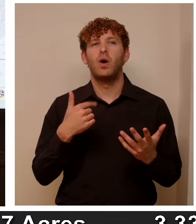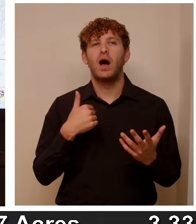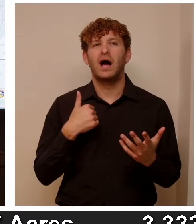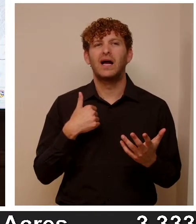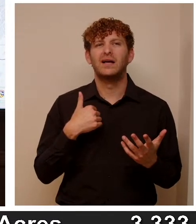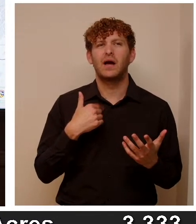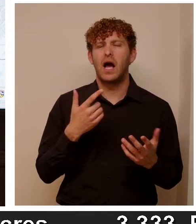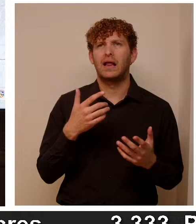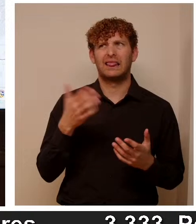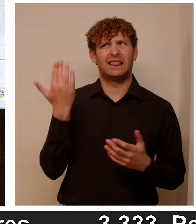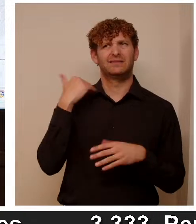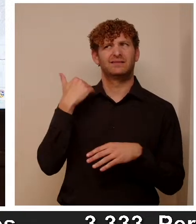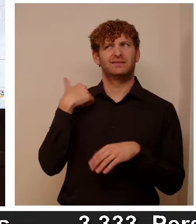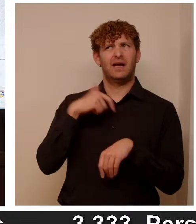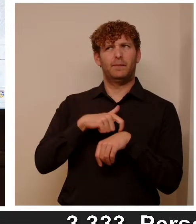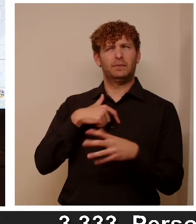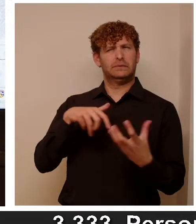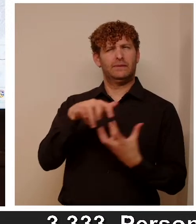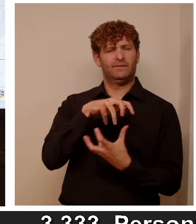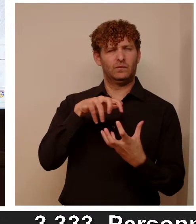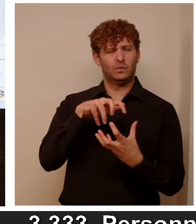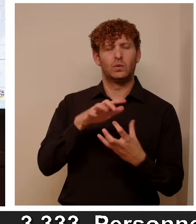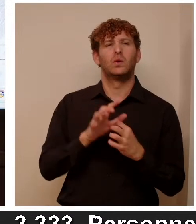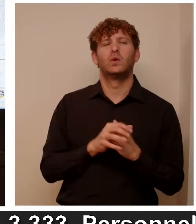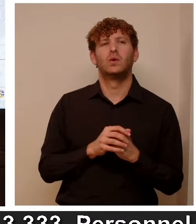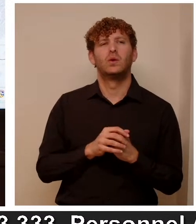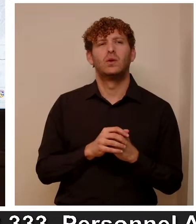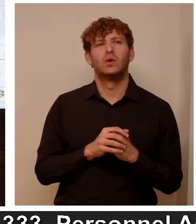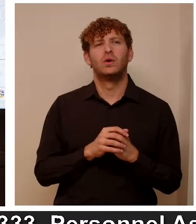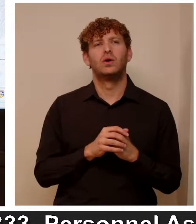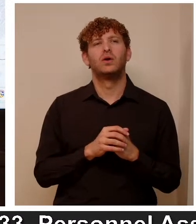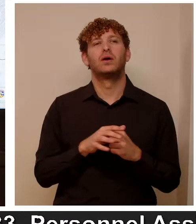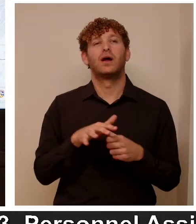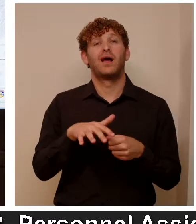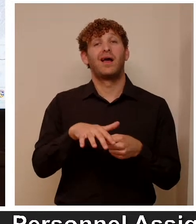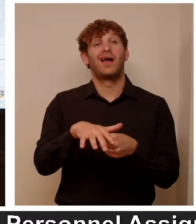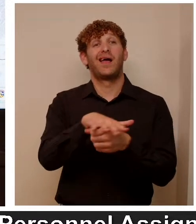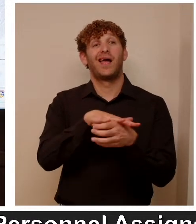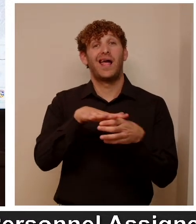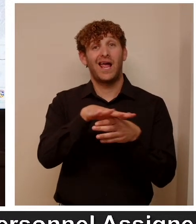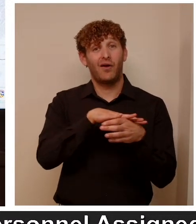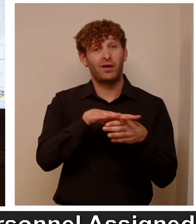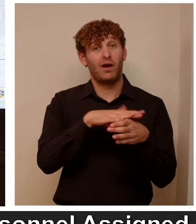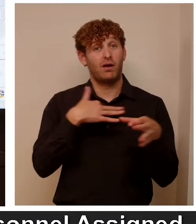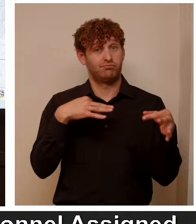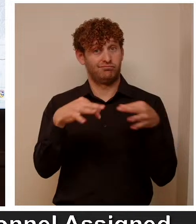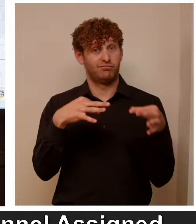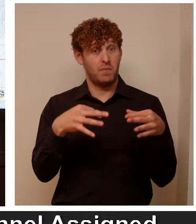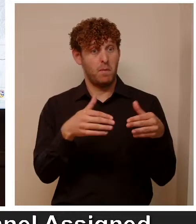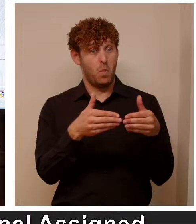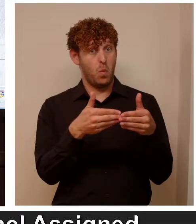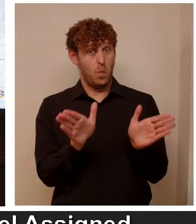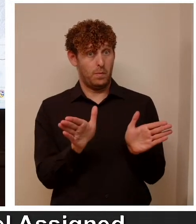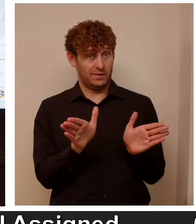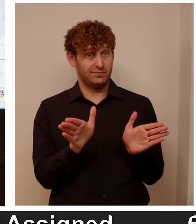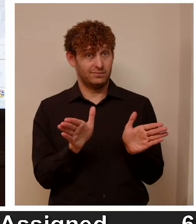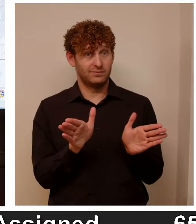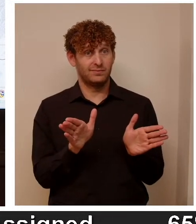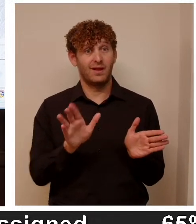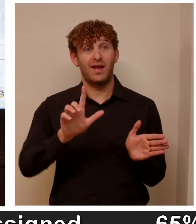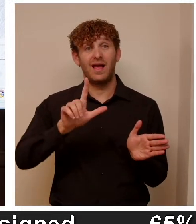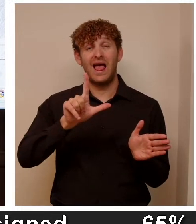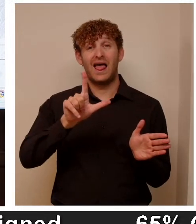So the area that has just been opened, I'll describe it again. It's east of Lake, south of